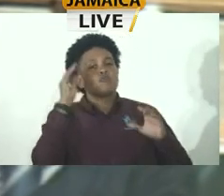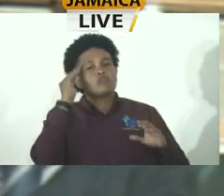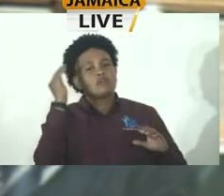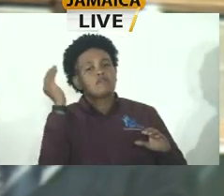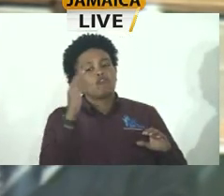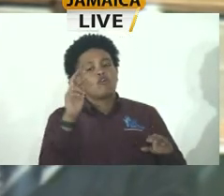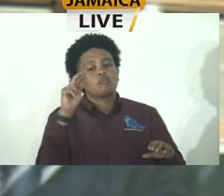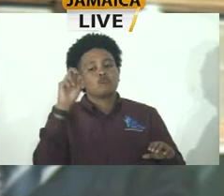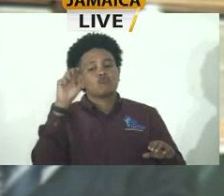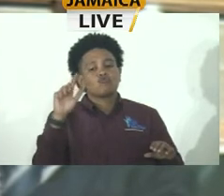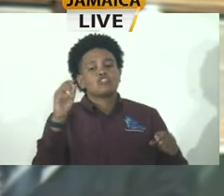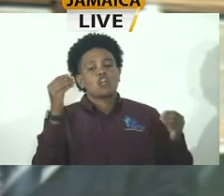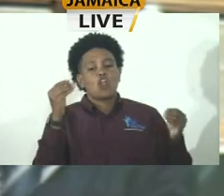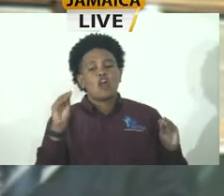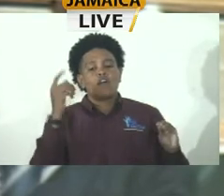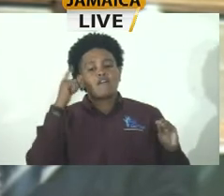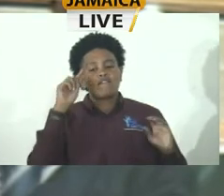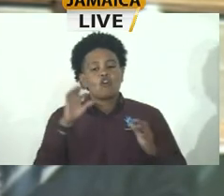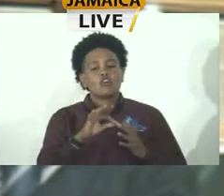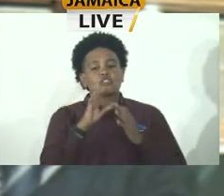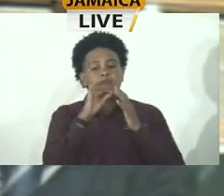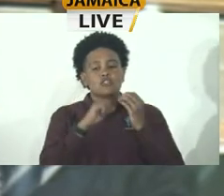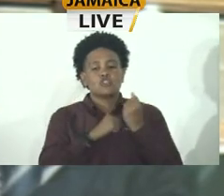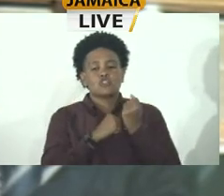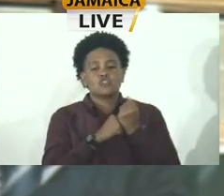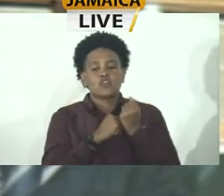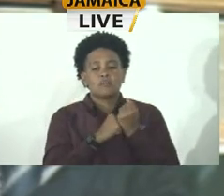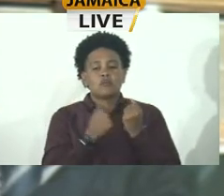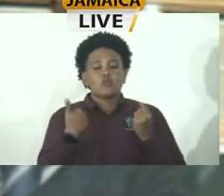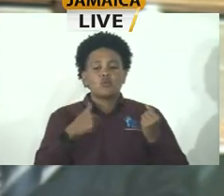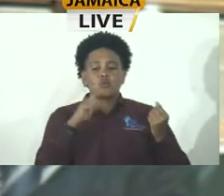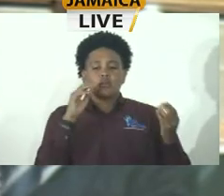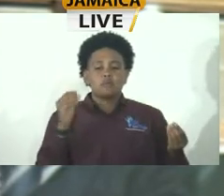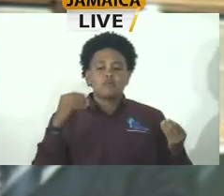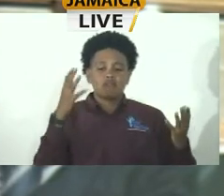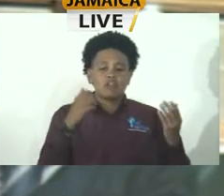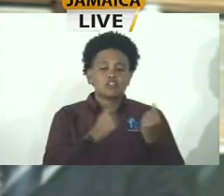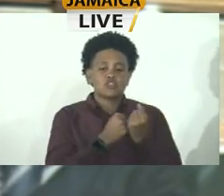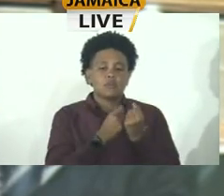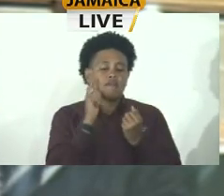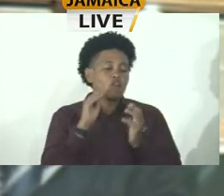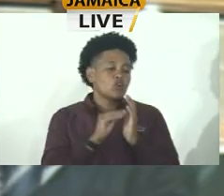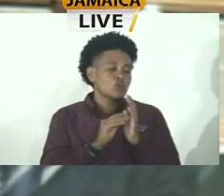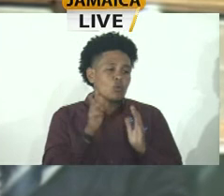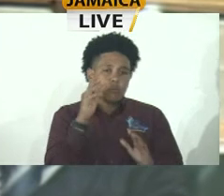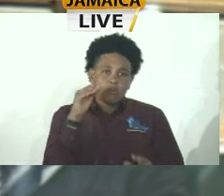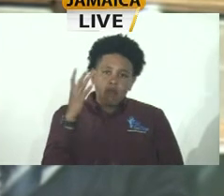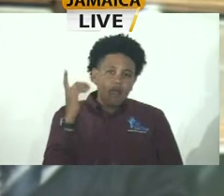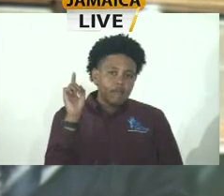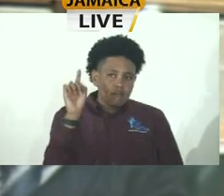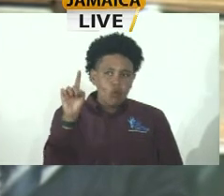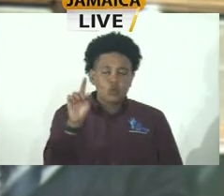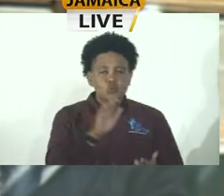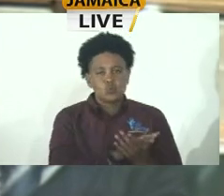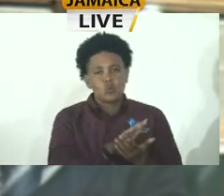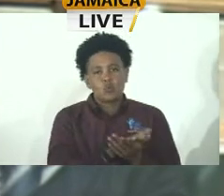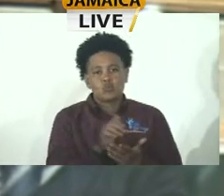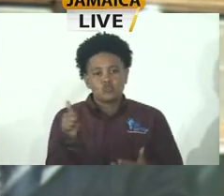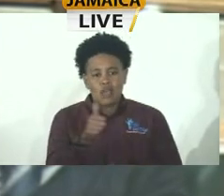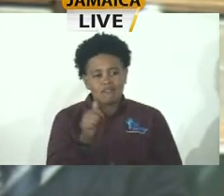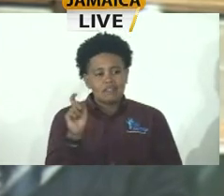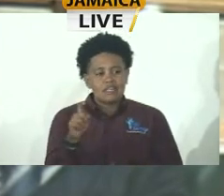regional office for special support we're providing support for students who will need to travel